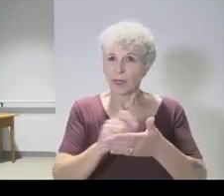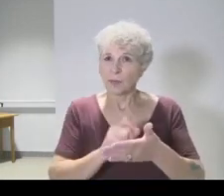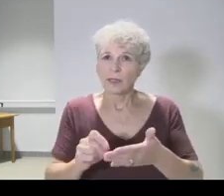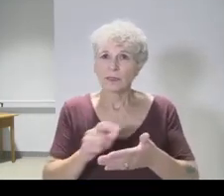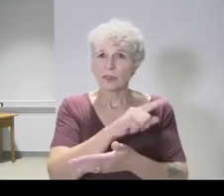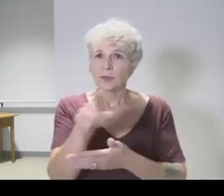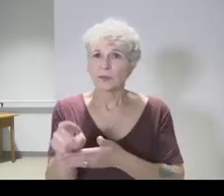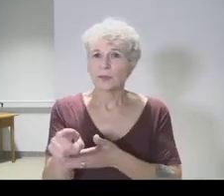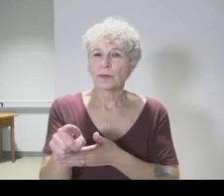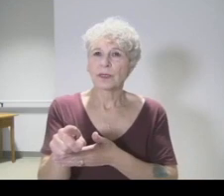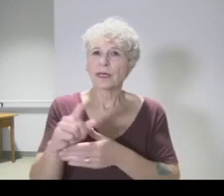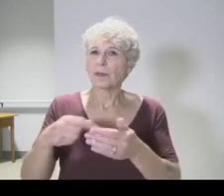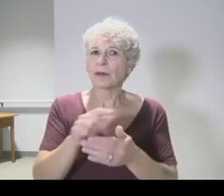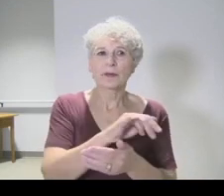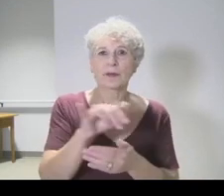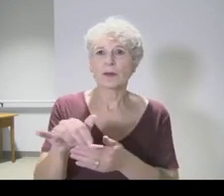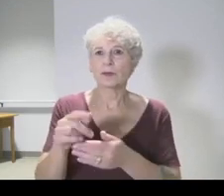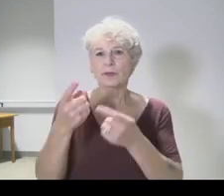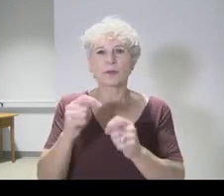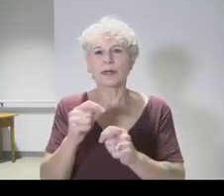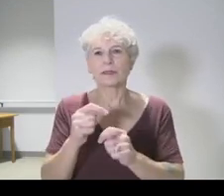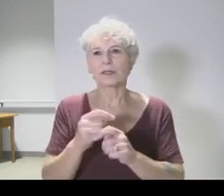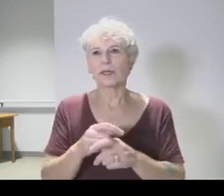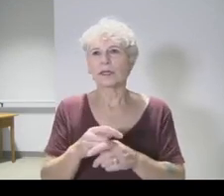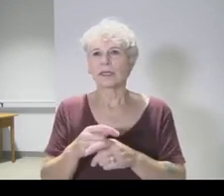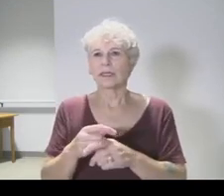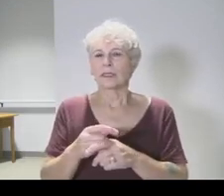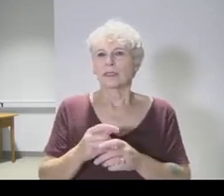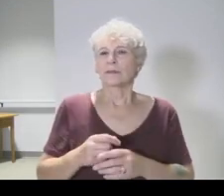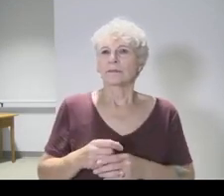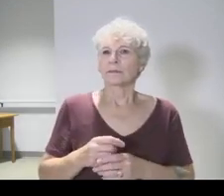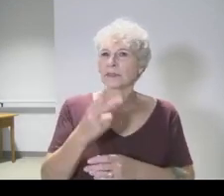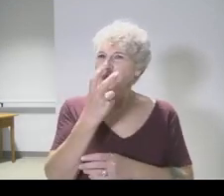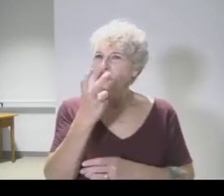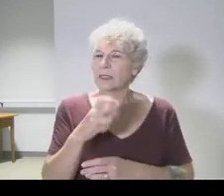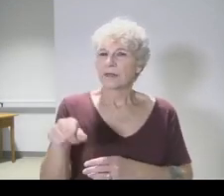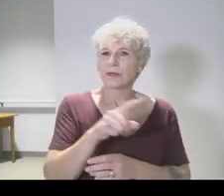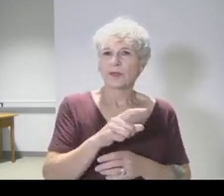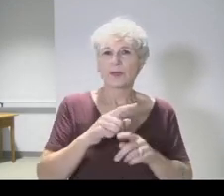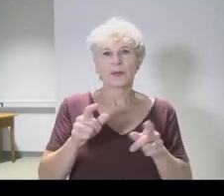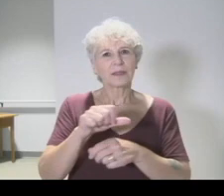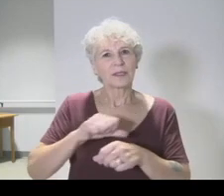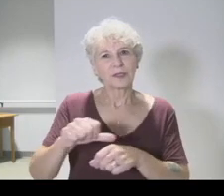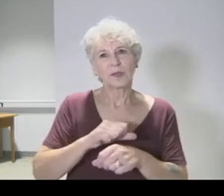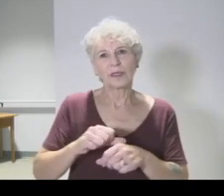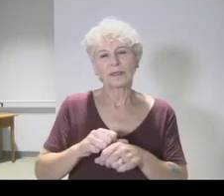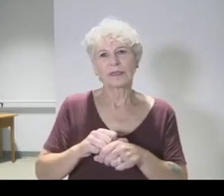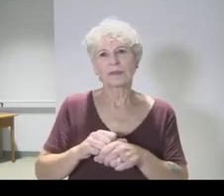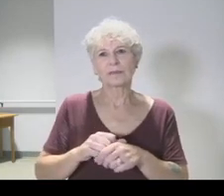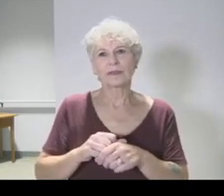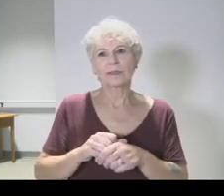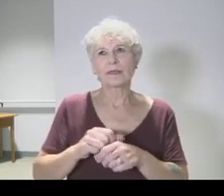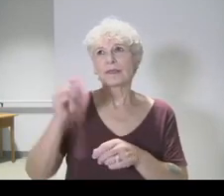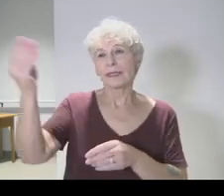you about those who are trying to deceive you. But the anointing that you received from him abides in you, and you have no need